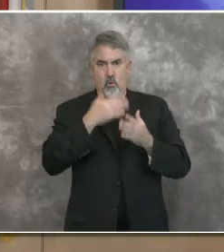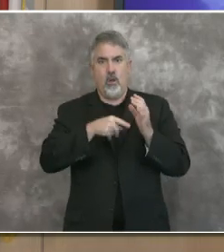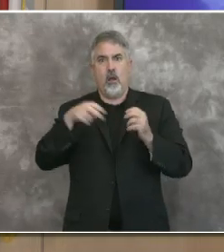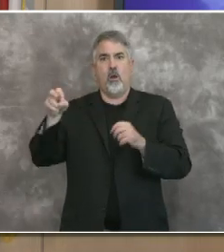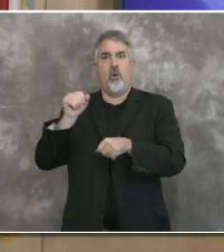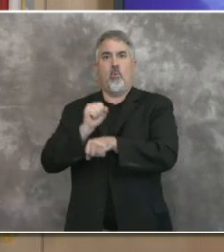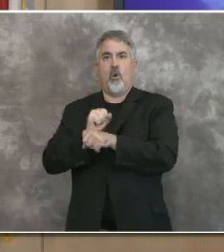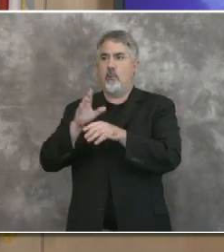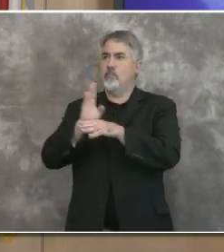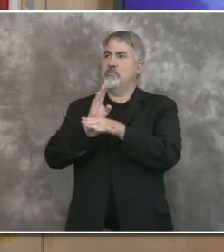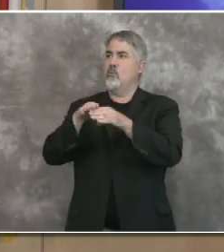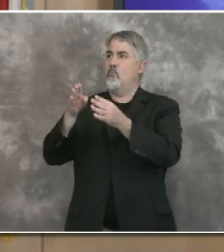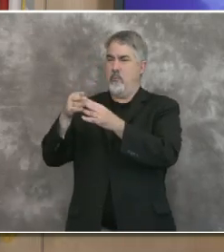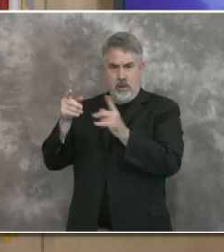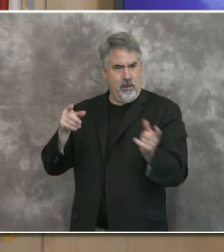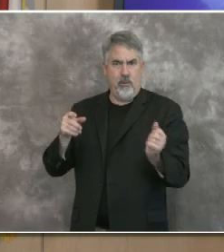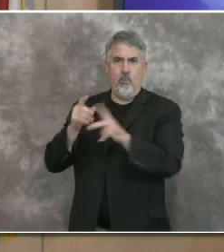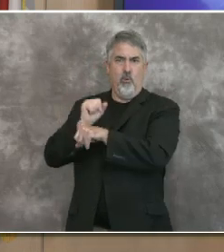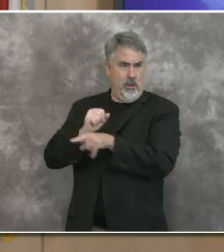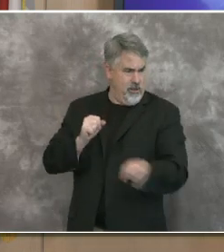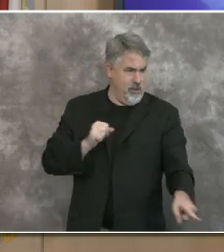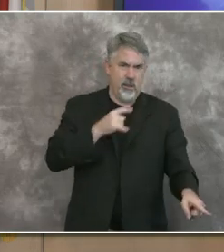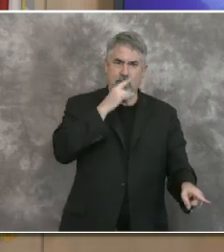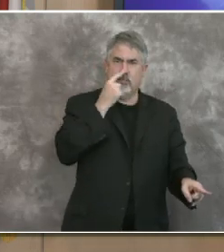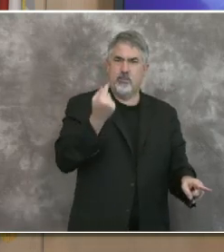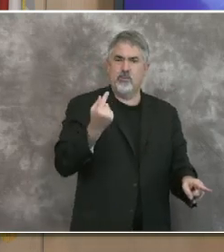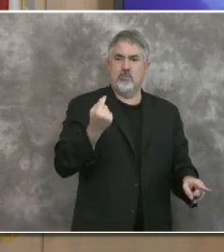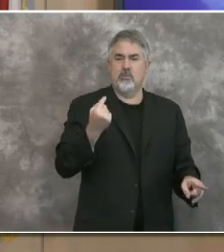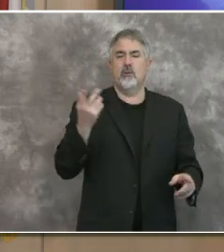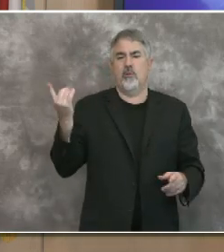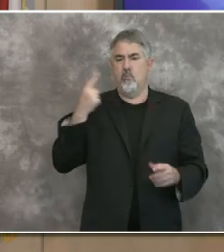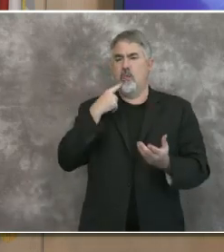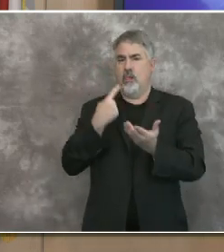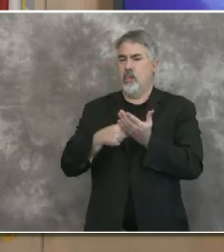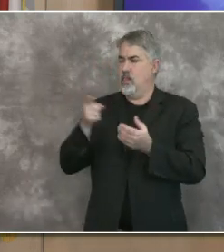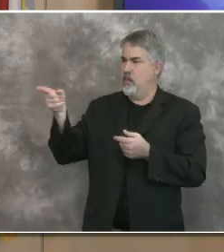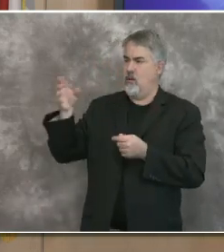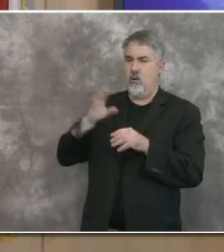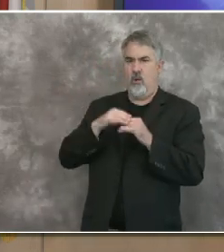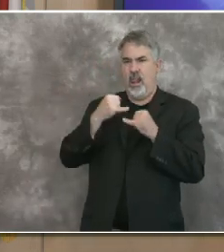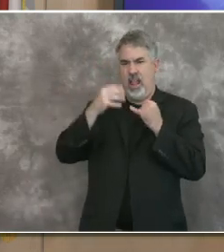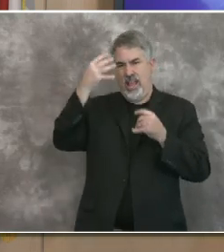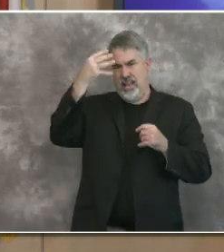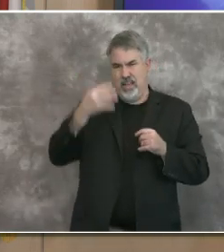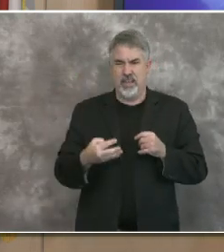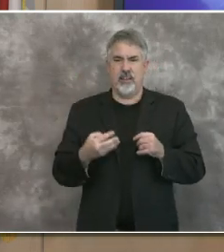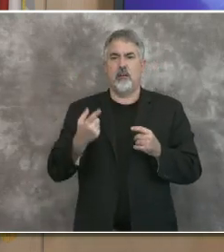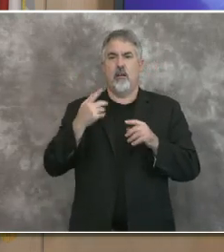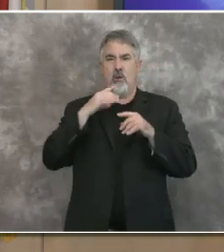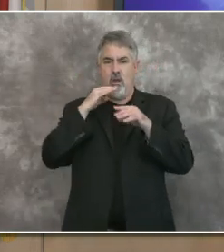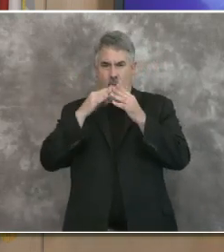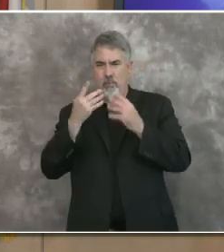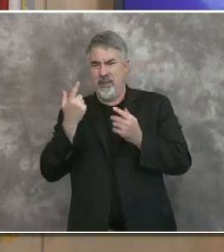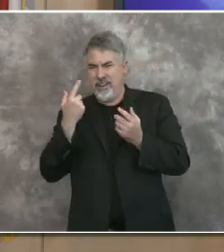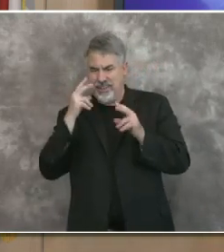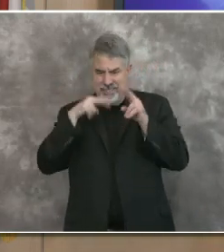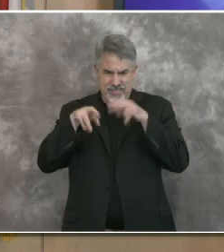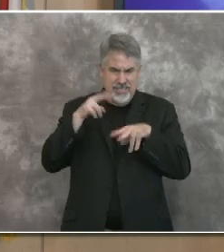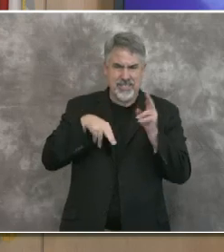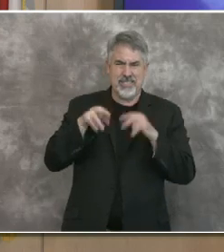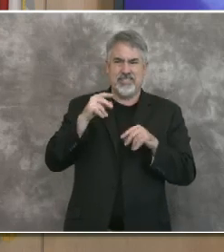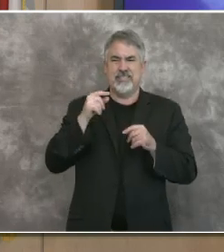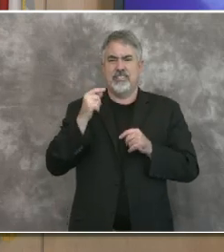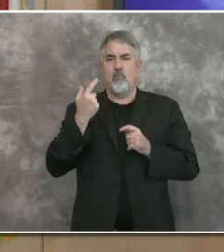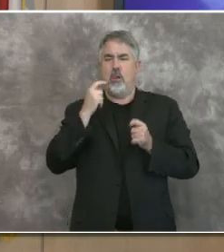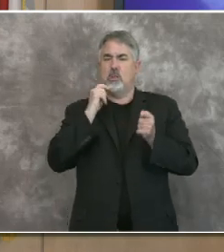online and available to be in a position to reopen. We are making some modest adjustments to our child care provisions in our public